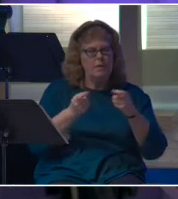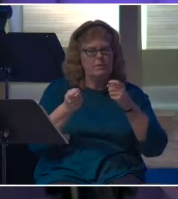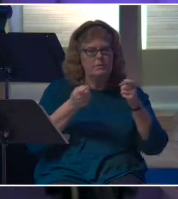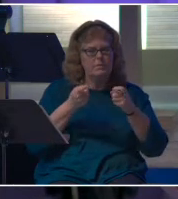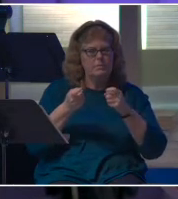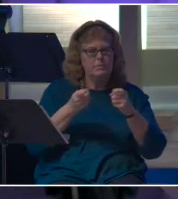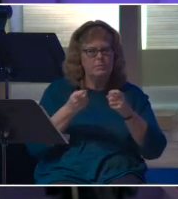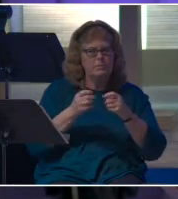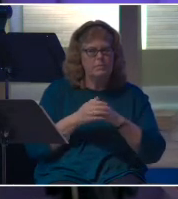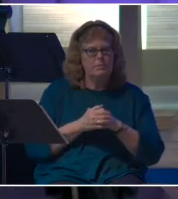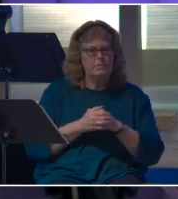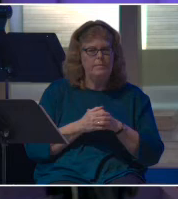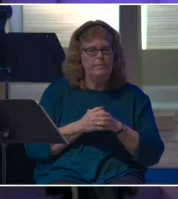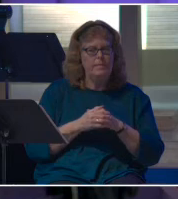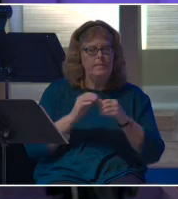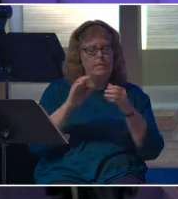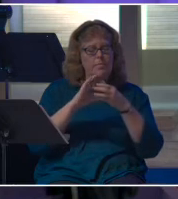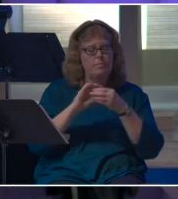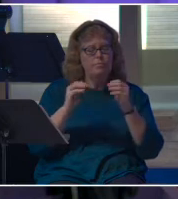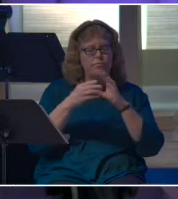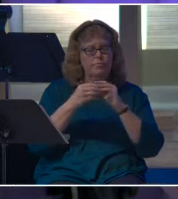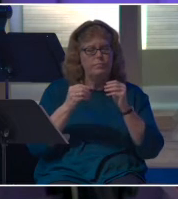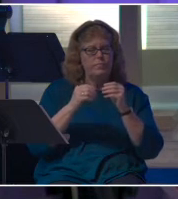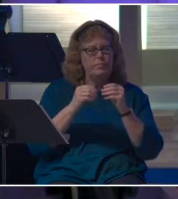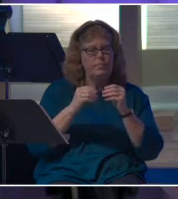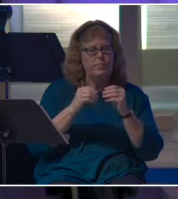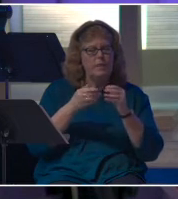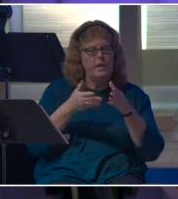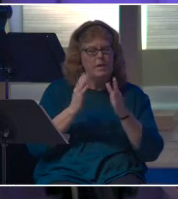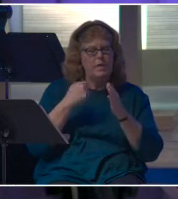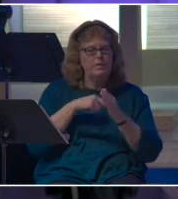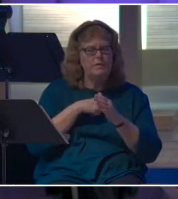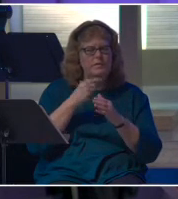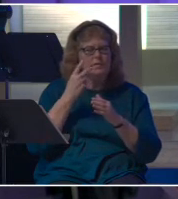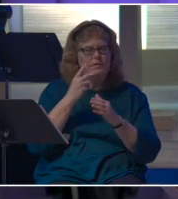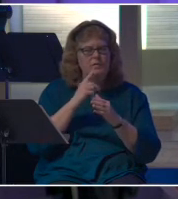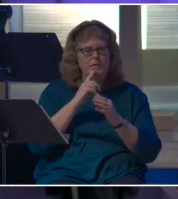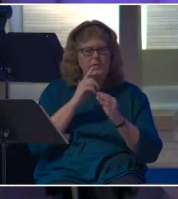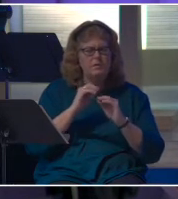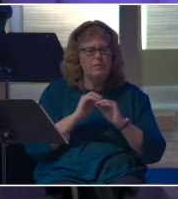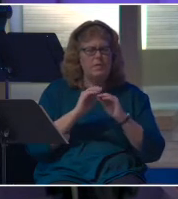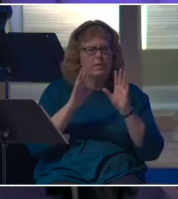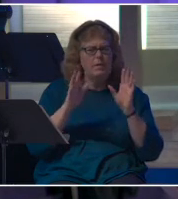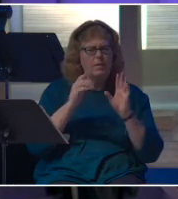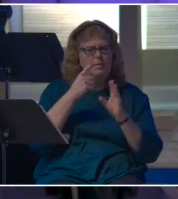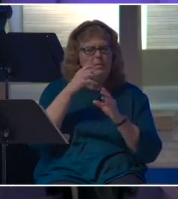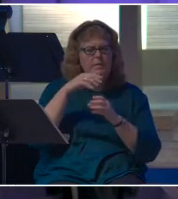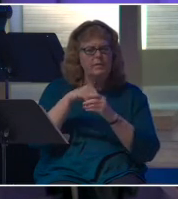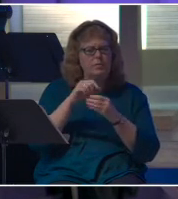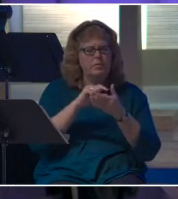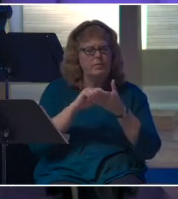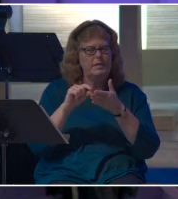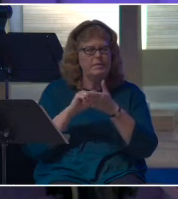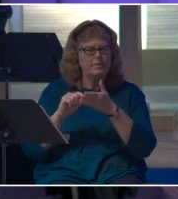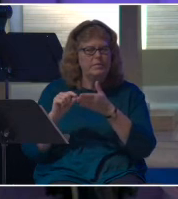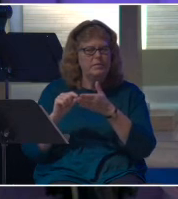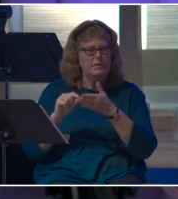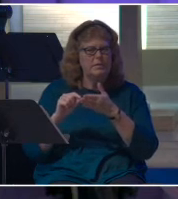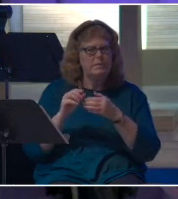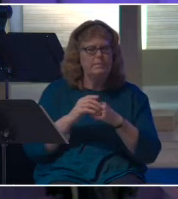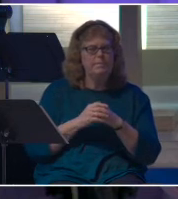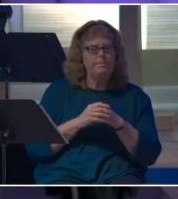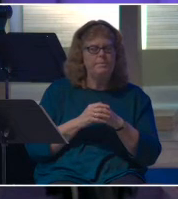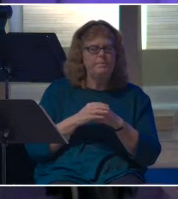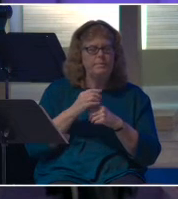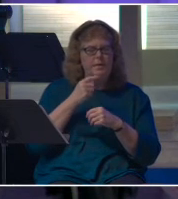And the narrator, the author, allows us to see that so purely because he's included these verses. Notice what he